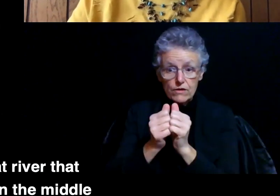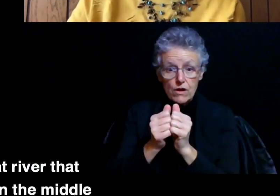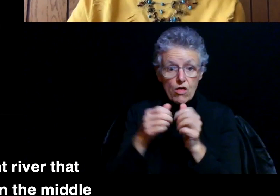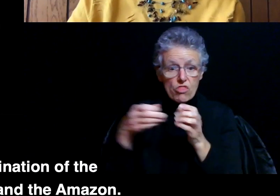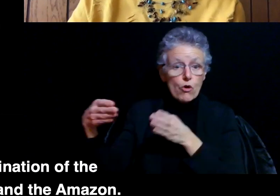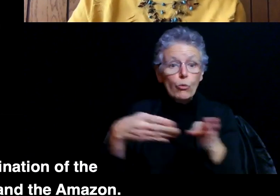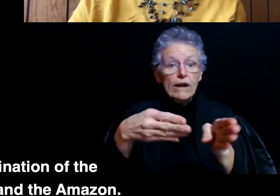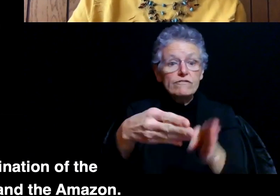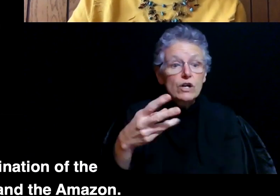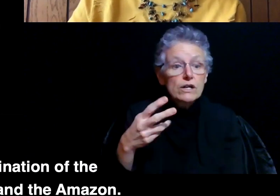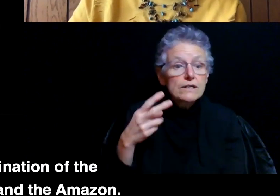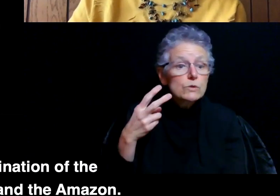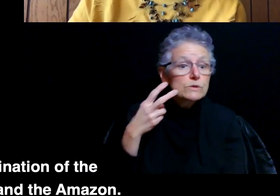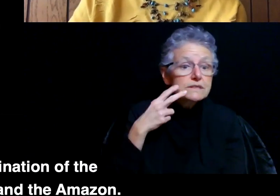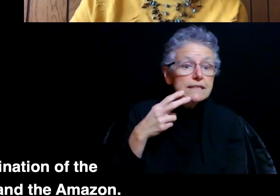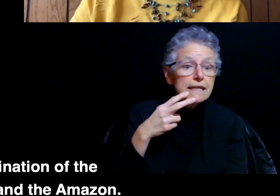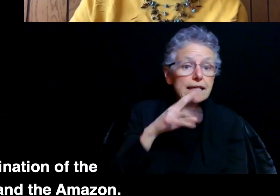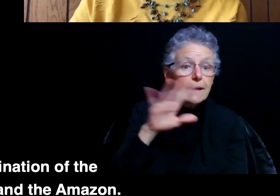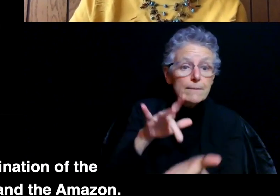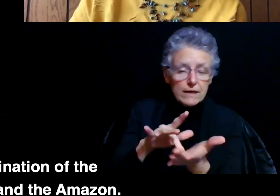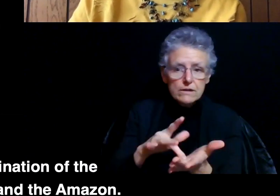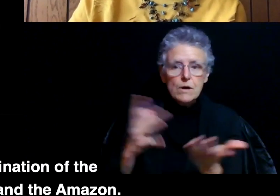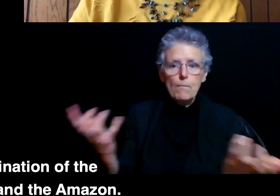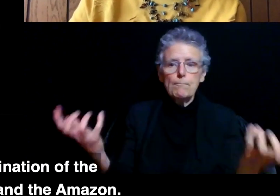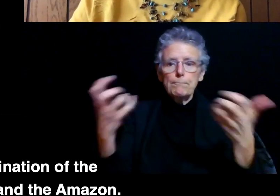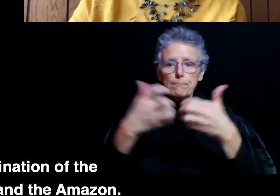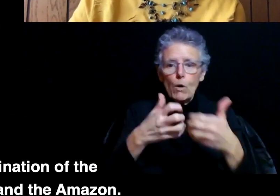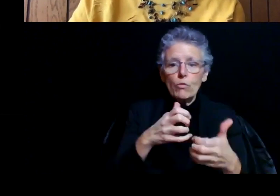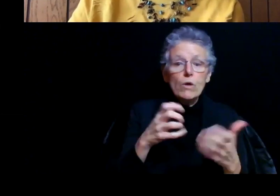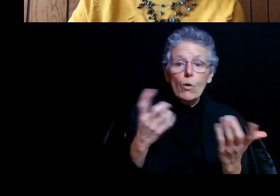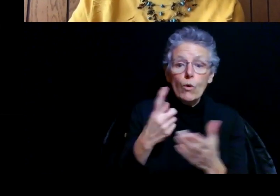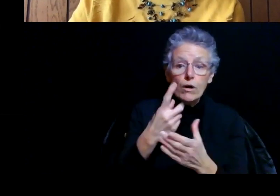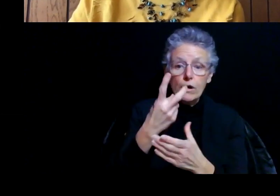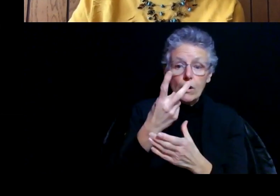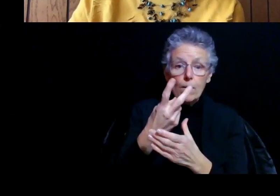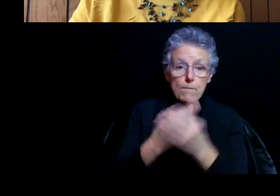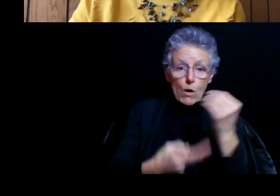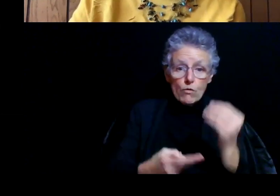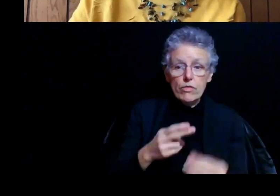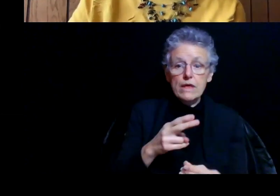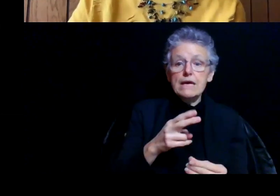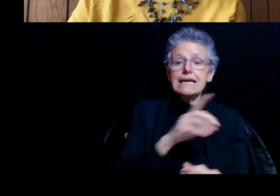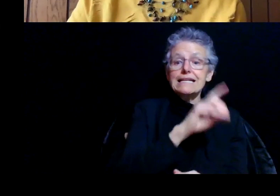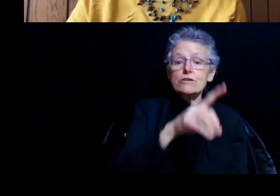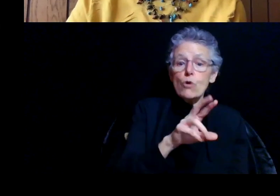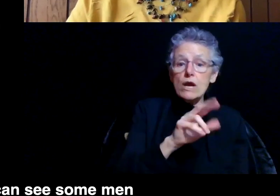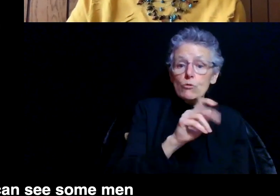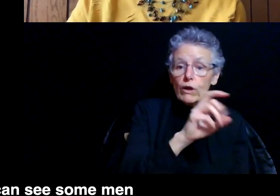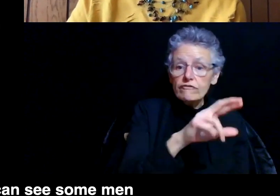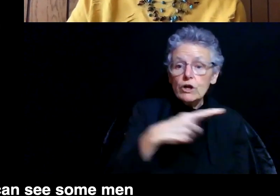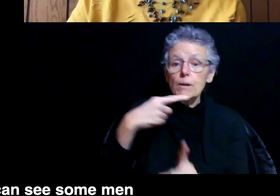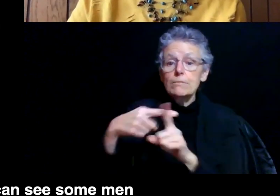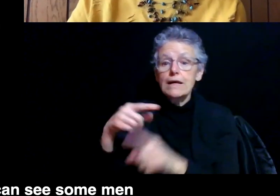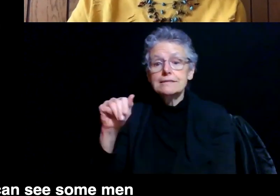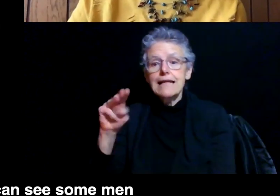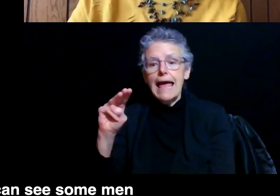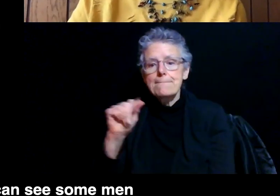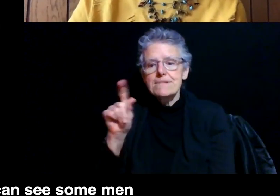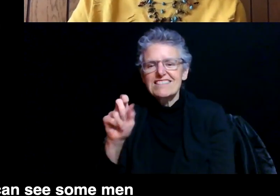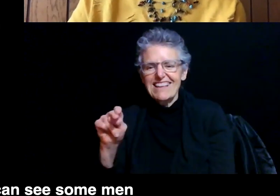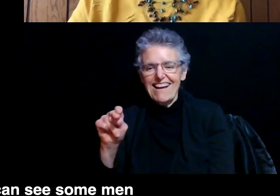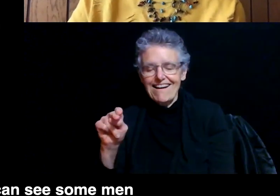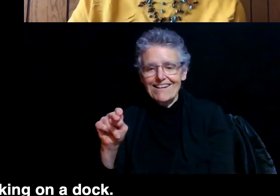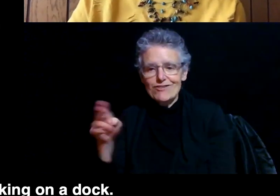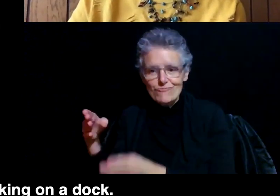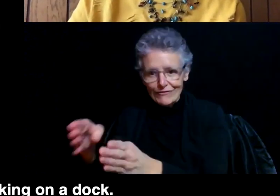the middle is a combination of the Detroit River and the Amazon. New slide shows a close-up of another panel. To the left, we can